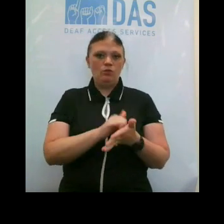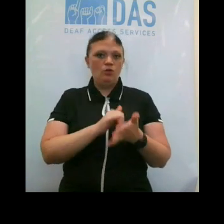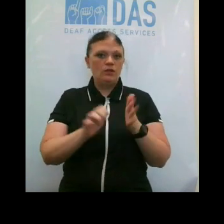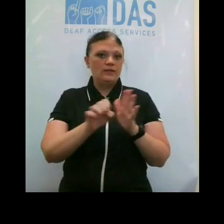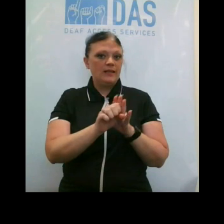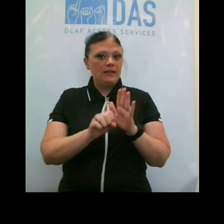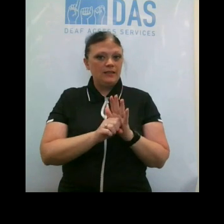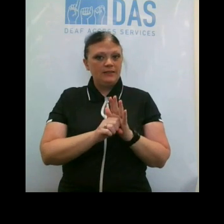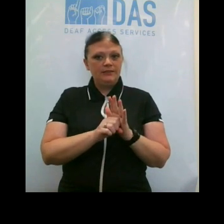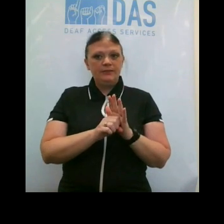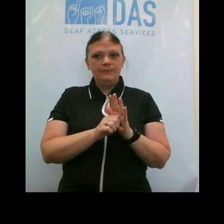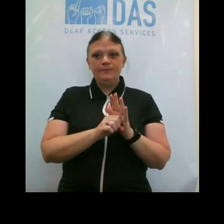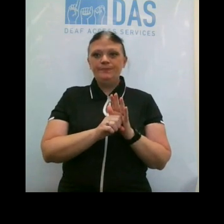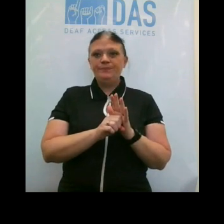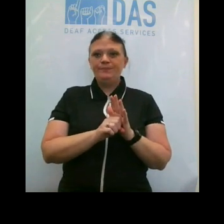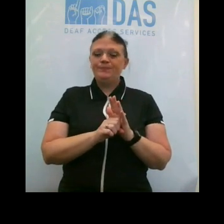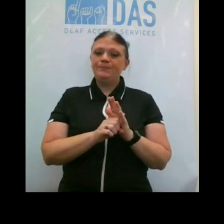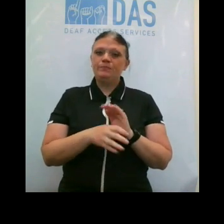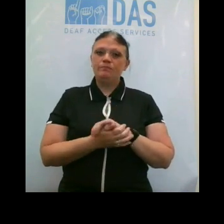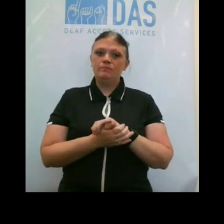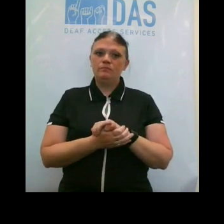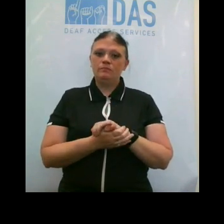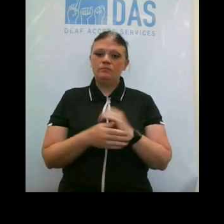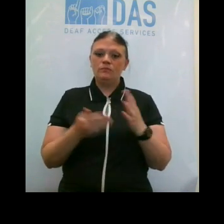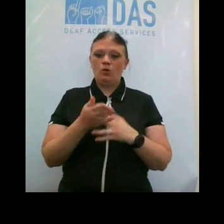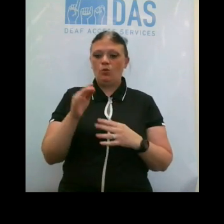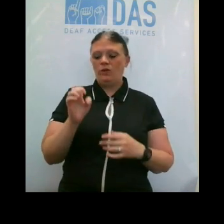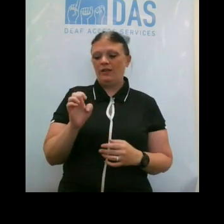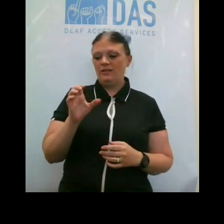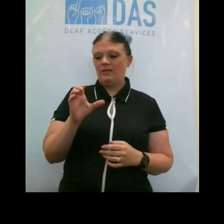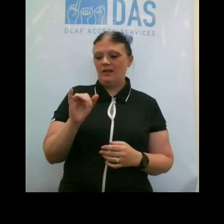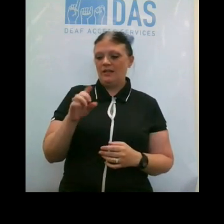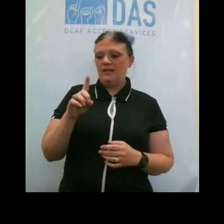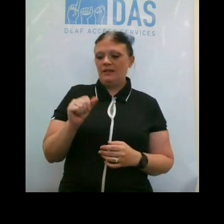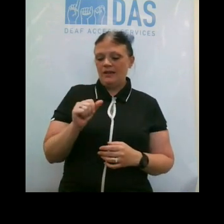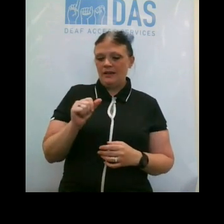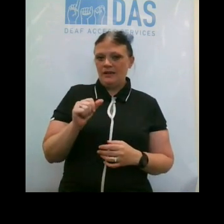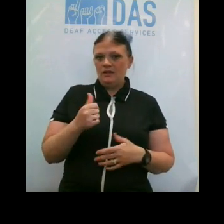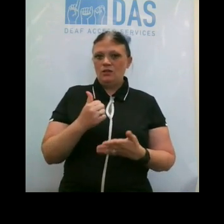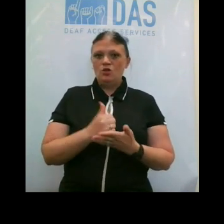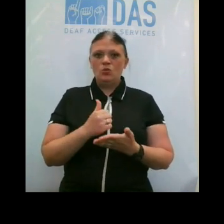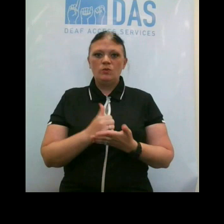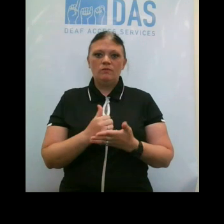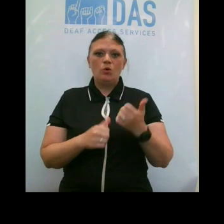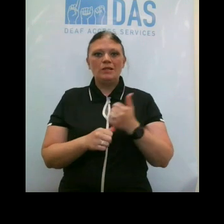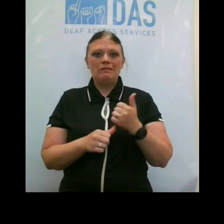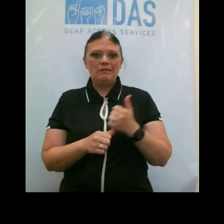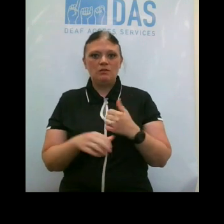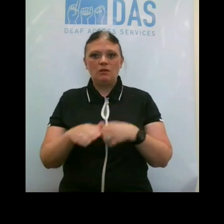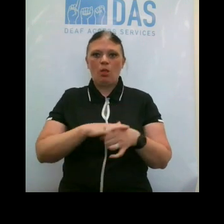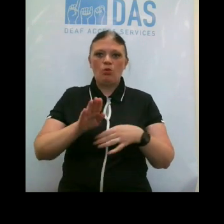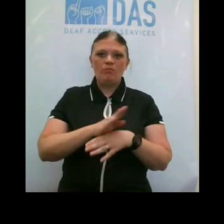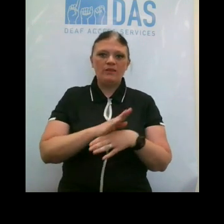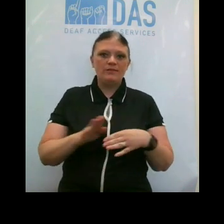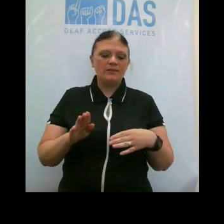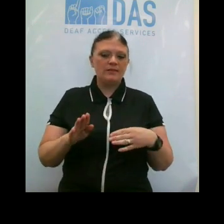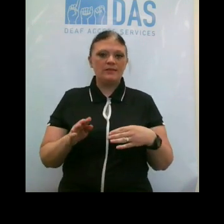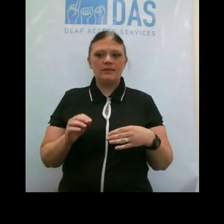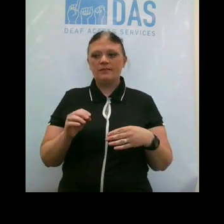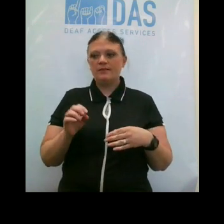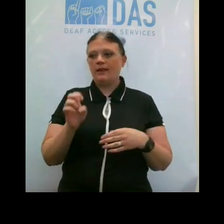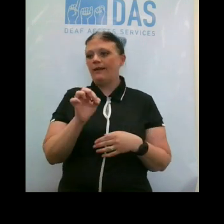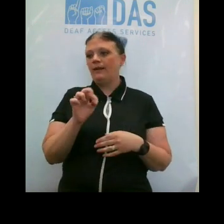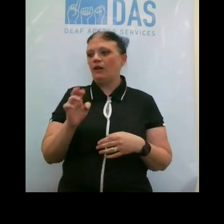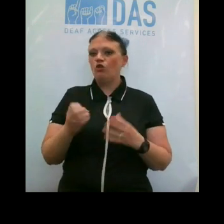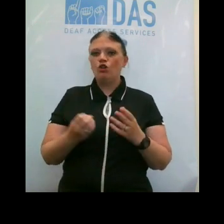State, through the ECIDA to assist local businesses, whether it's our Erie Grown to